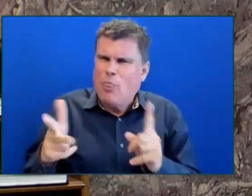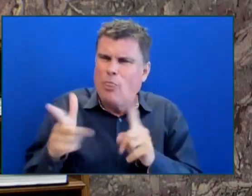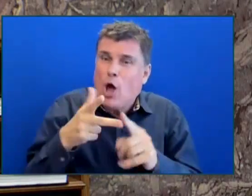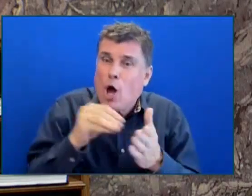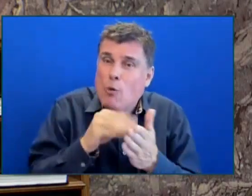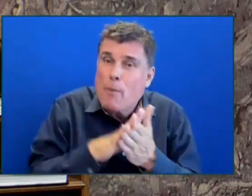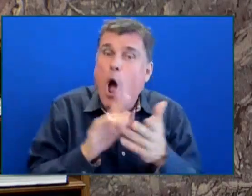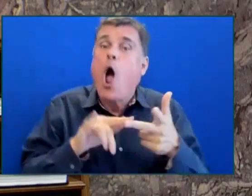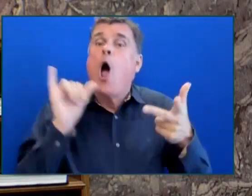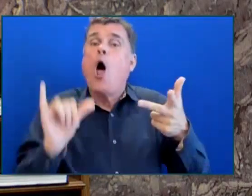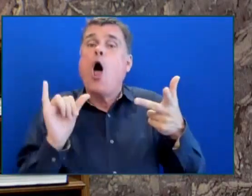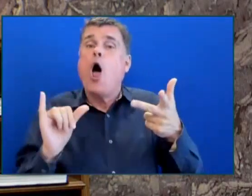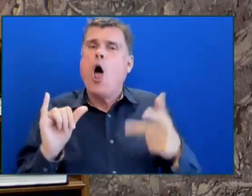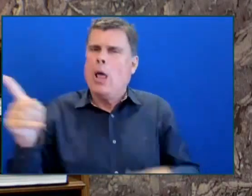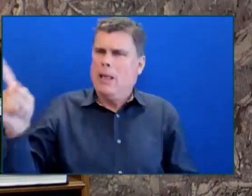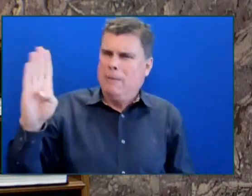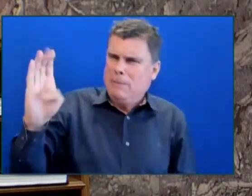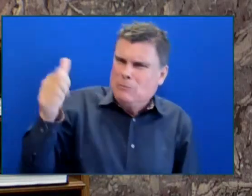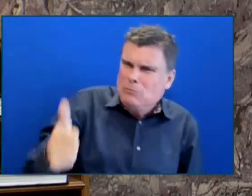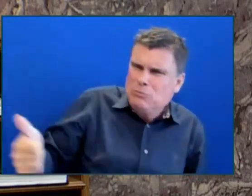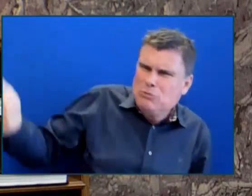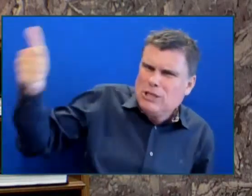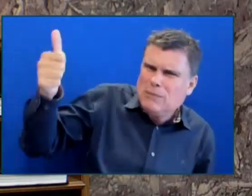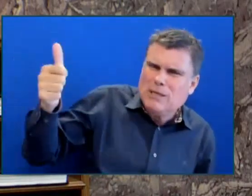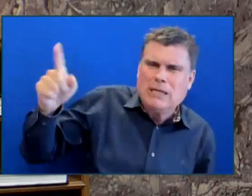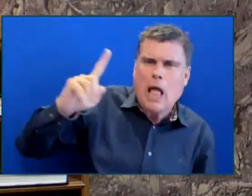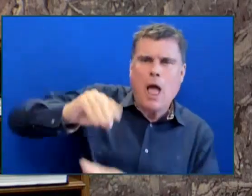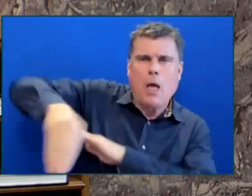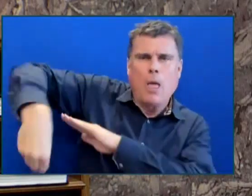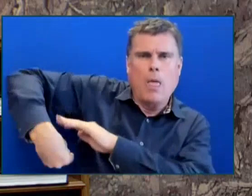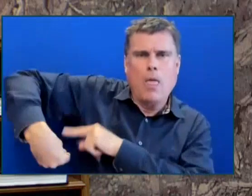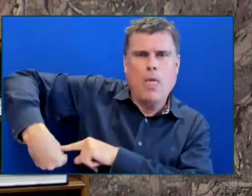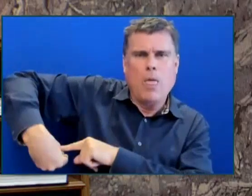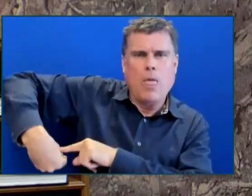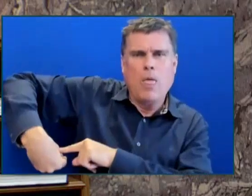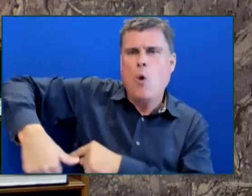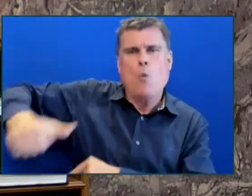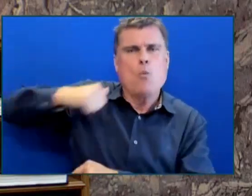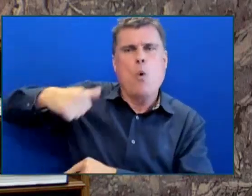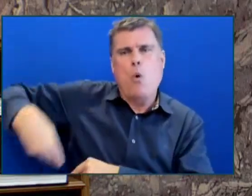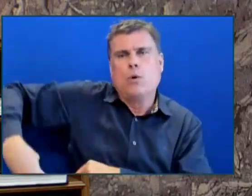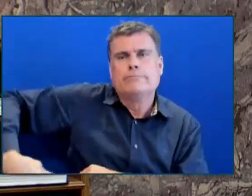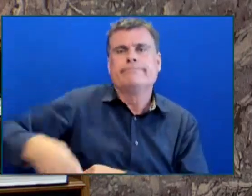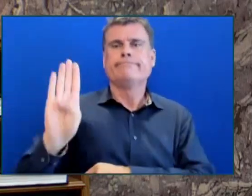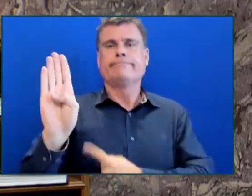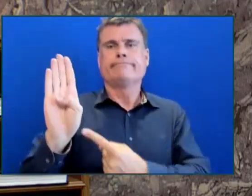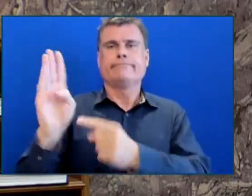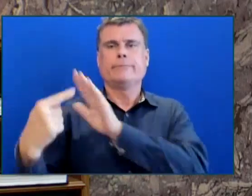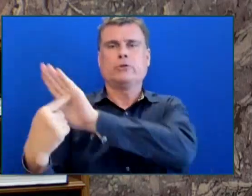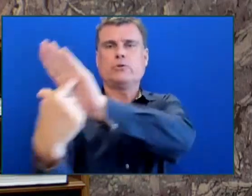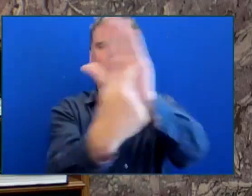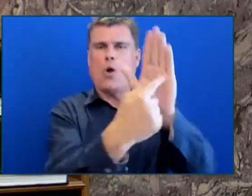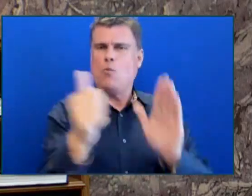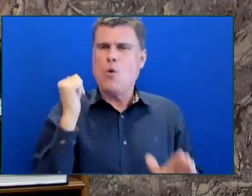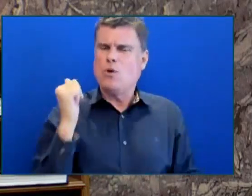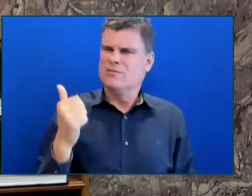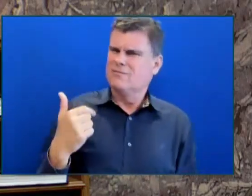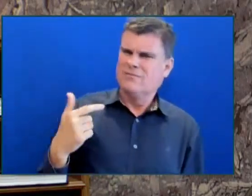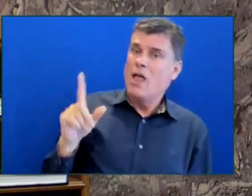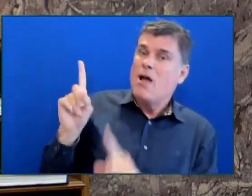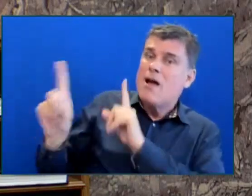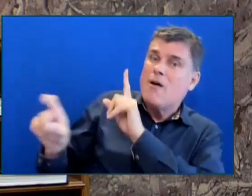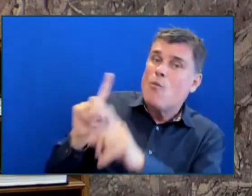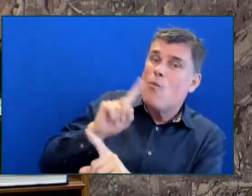that he's refused to make public. And the question we are asking, in the midst of this BC housing scandal where the public is demanding